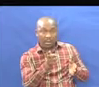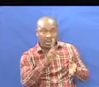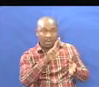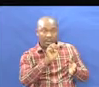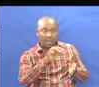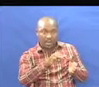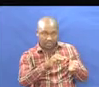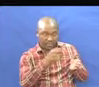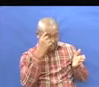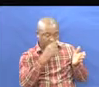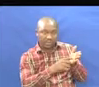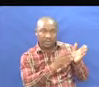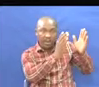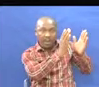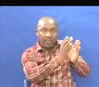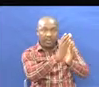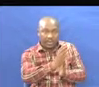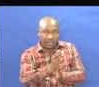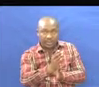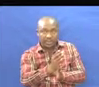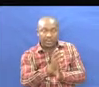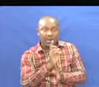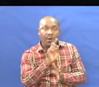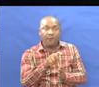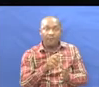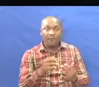for preparation of oxygen gas.